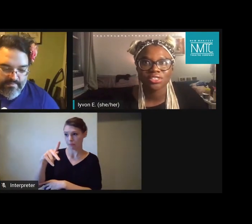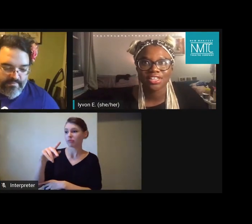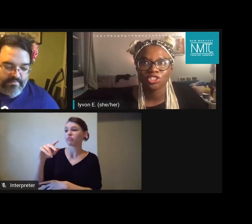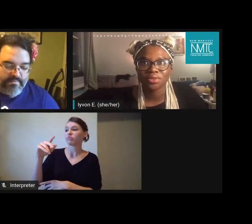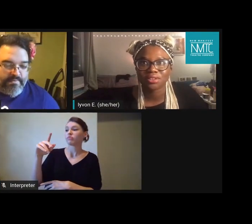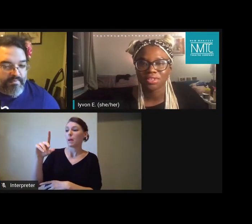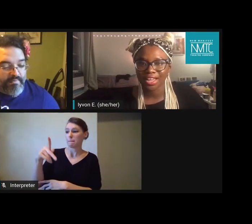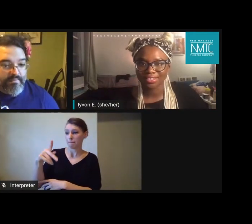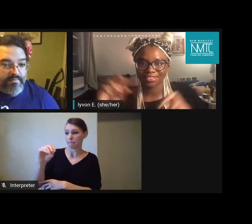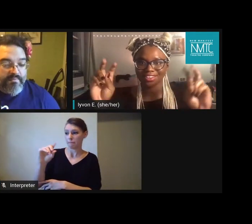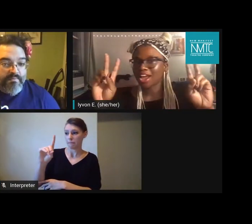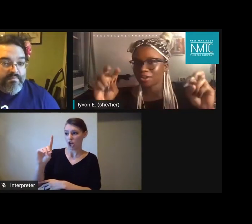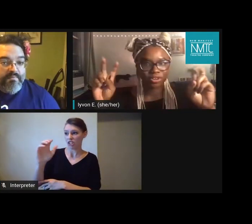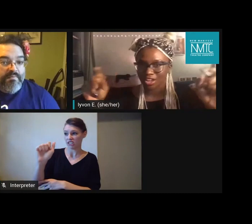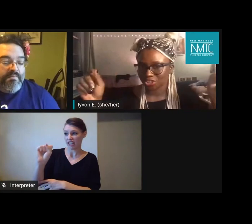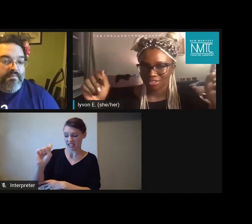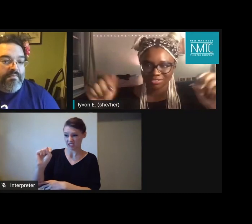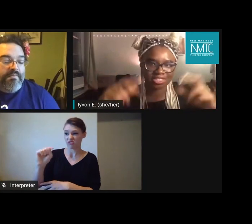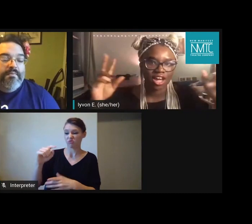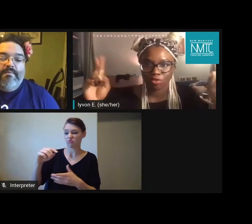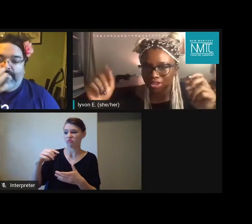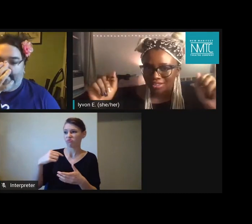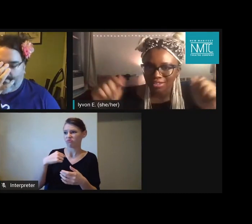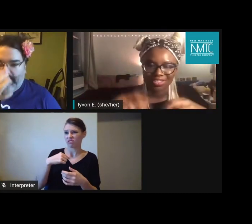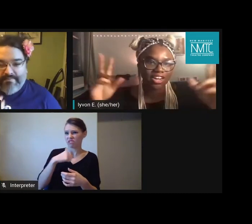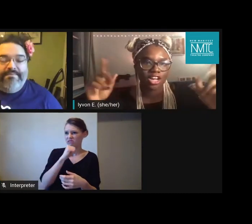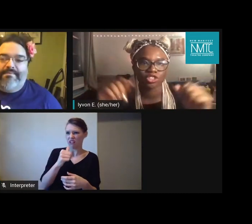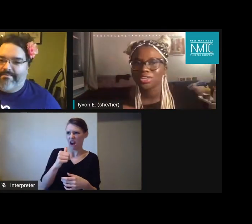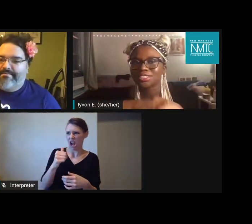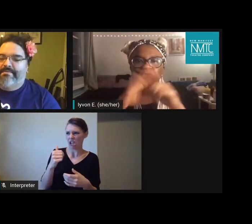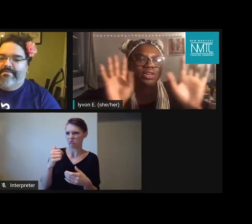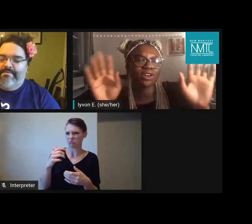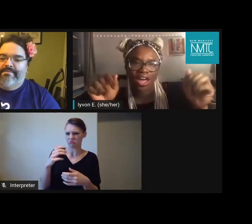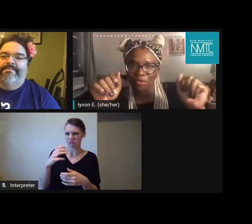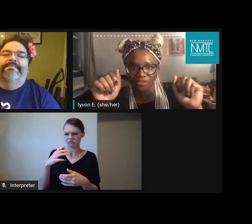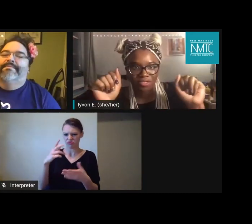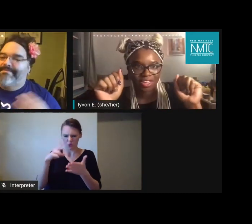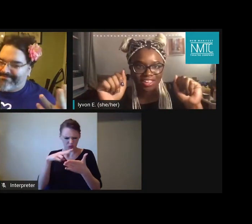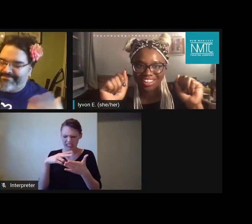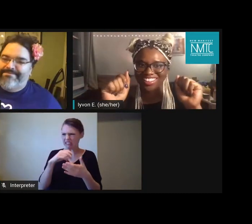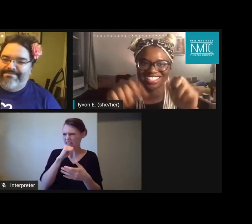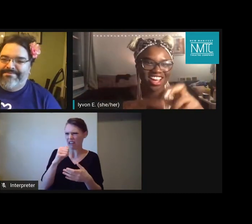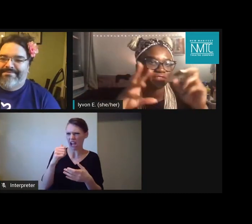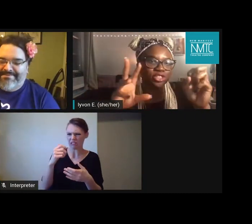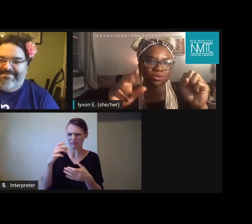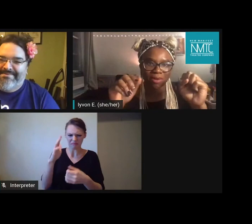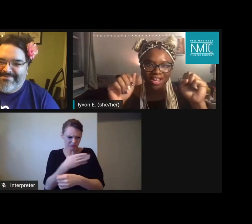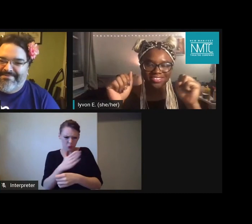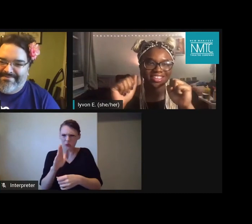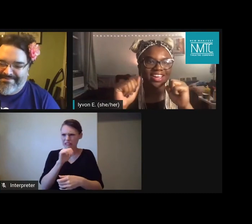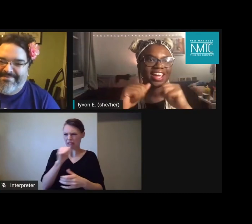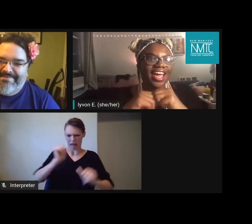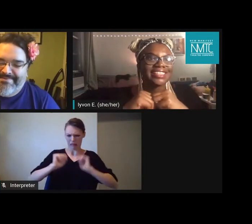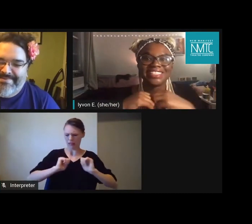it's interesting doing something that is not a production, it's not a reading, it's not a concert, it's this weird hybrid of a thing. It does not fit into